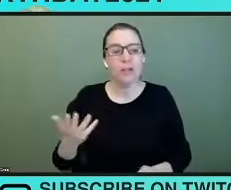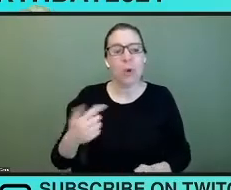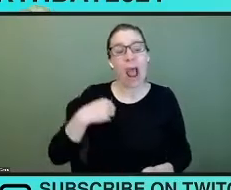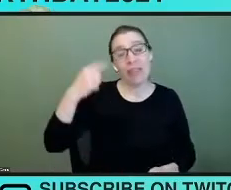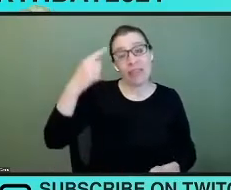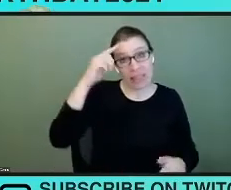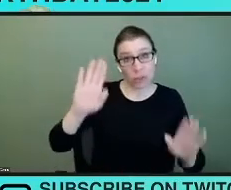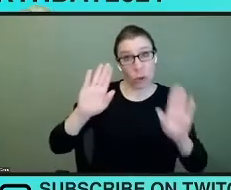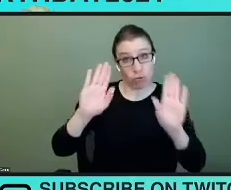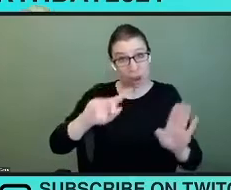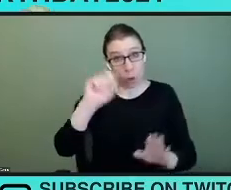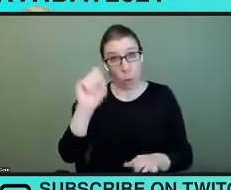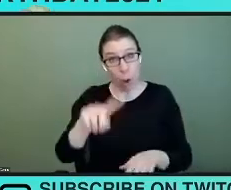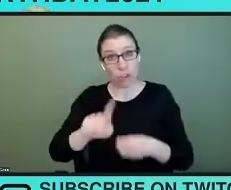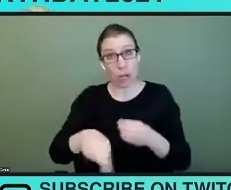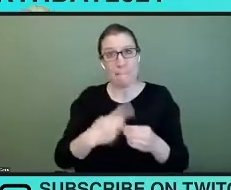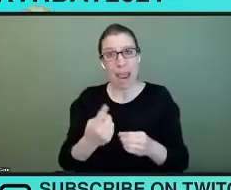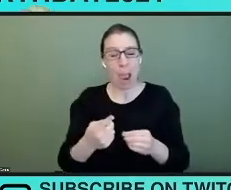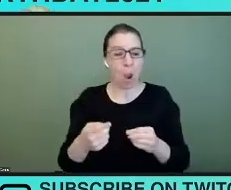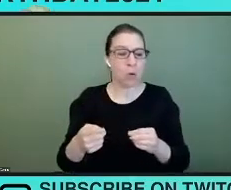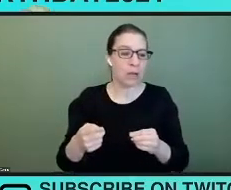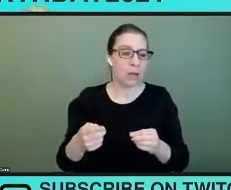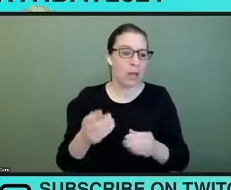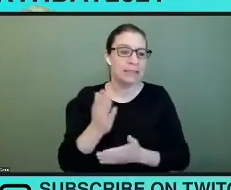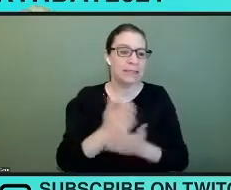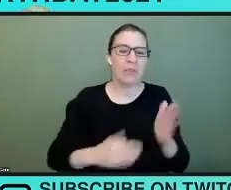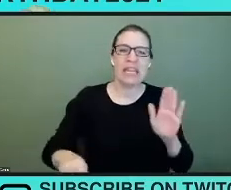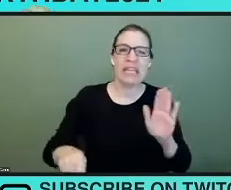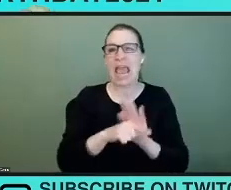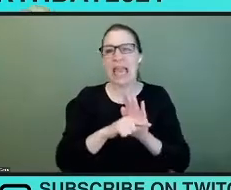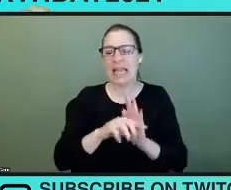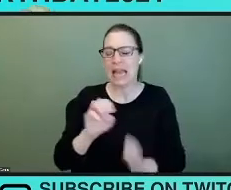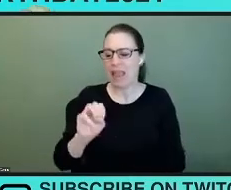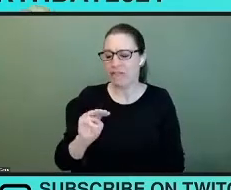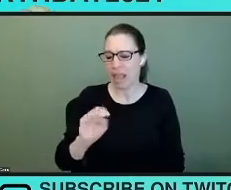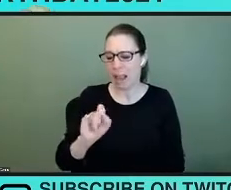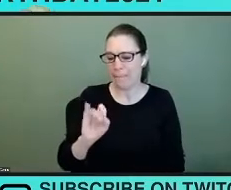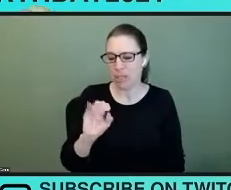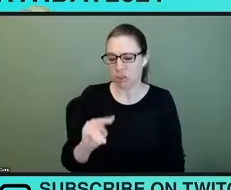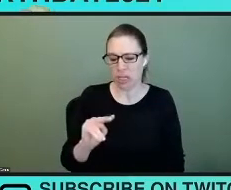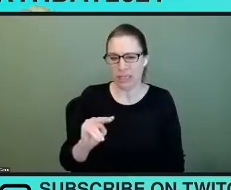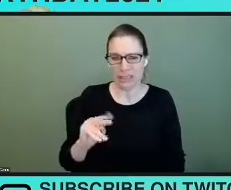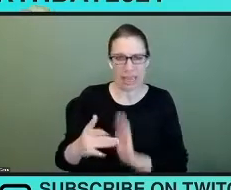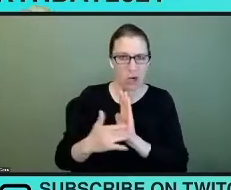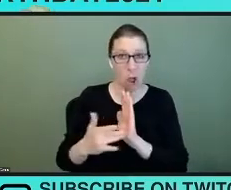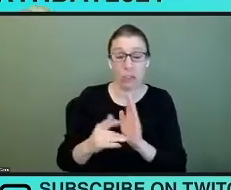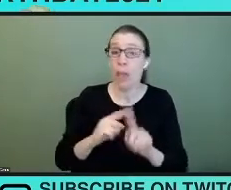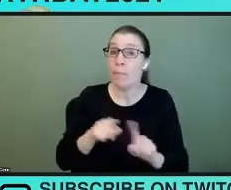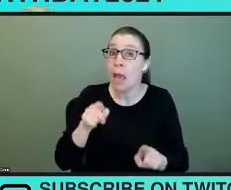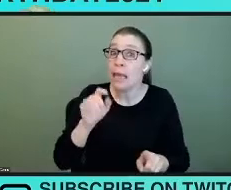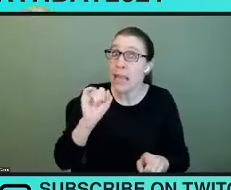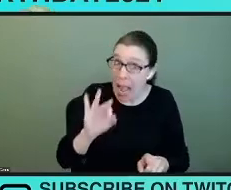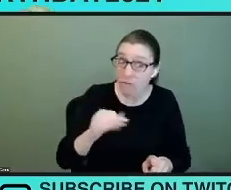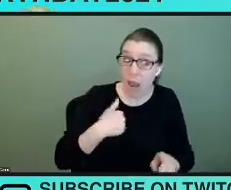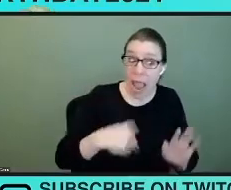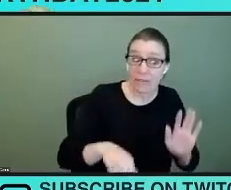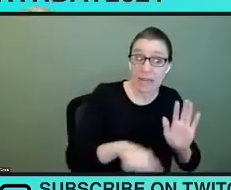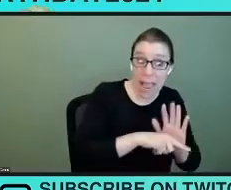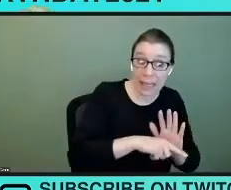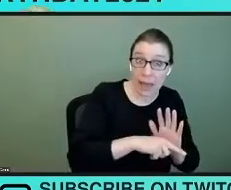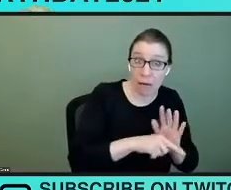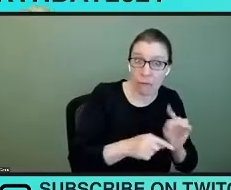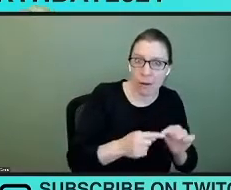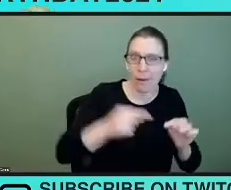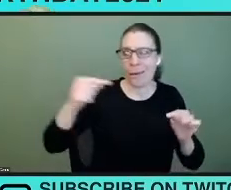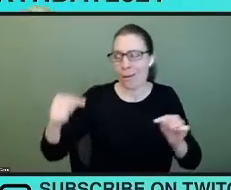about the negative emission technology. But when you talk about negative, there's a positive, right? So what we've done so far is a positive